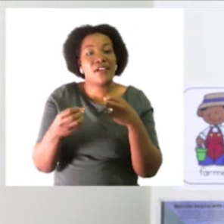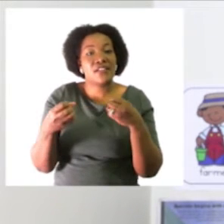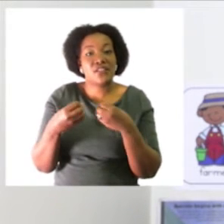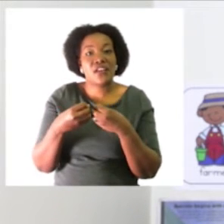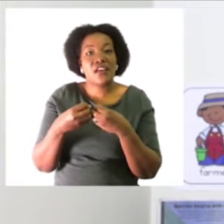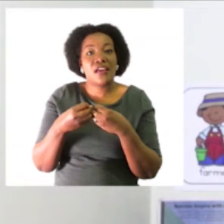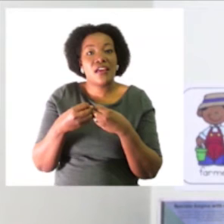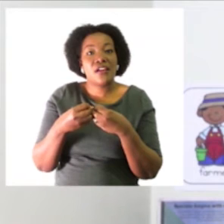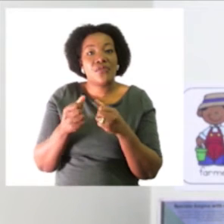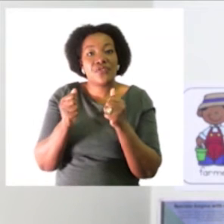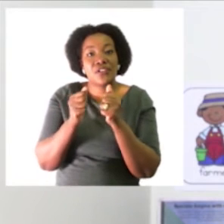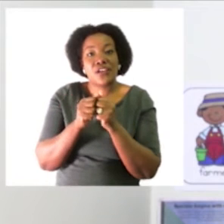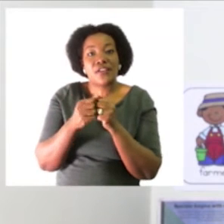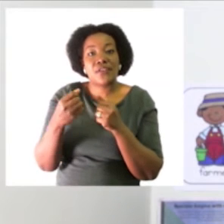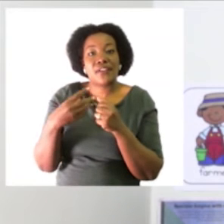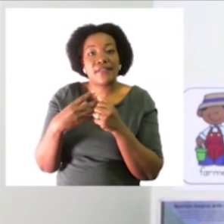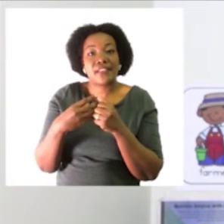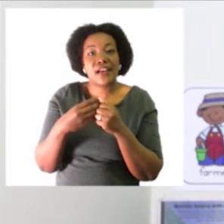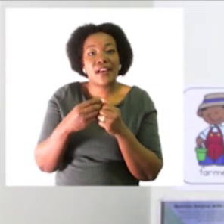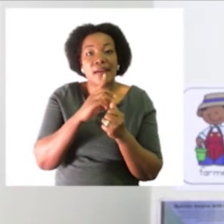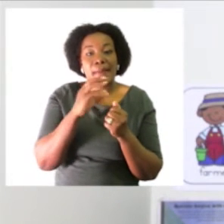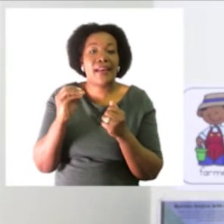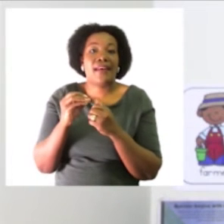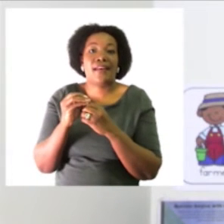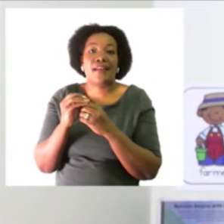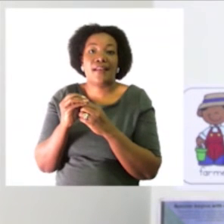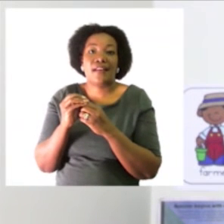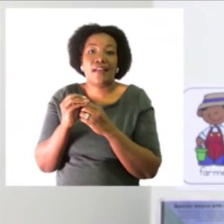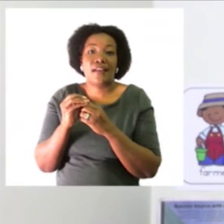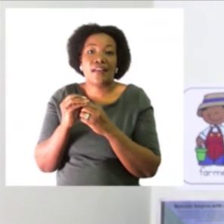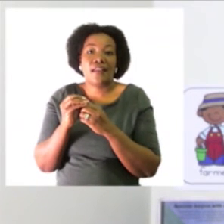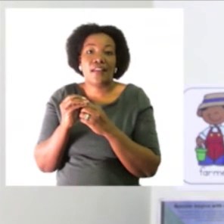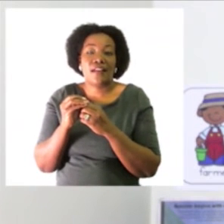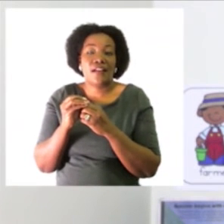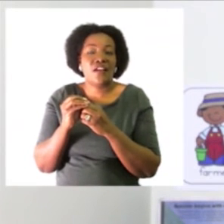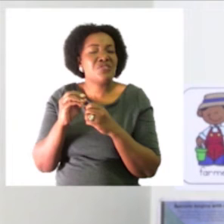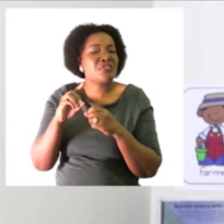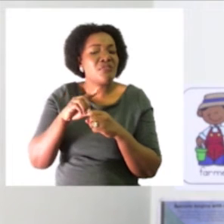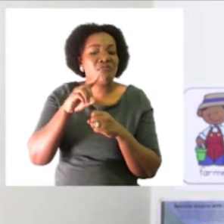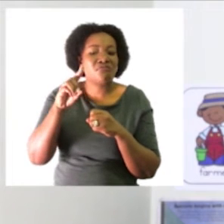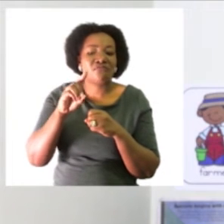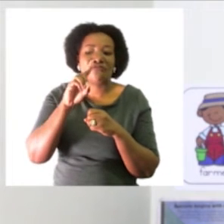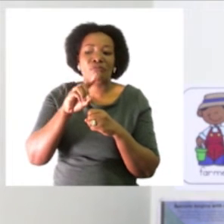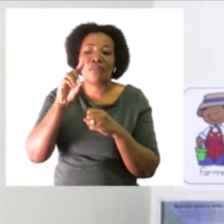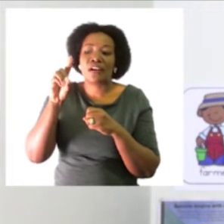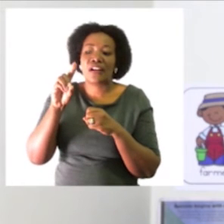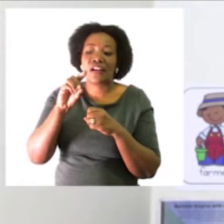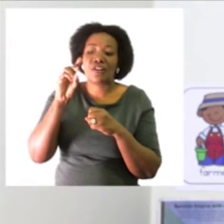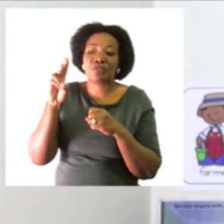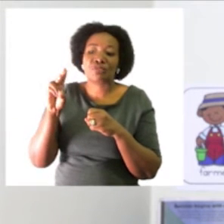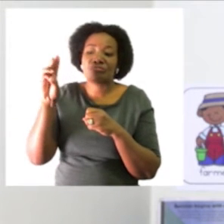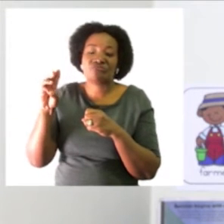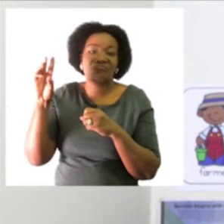10. What can we add here to give us a total of a 10? We can always count forward. We count on. We